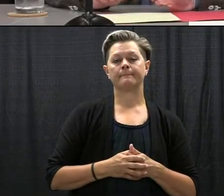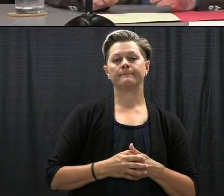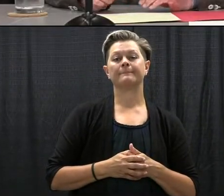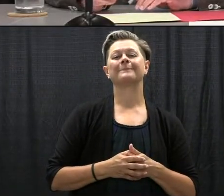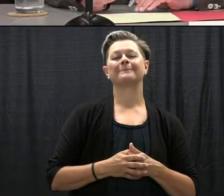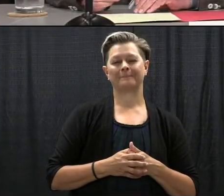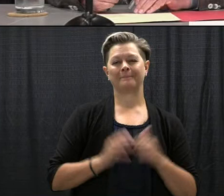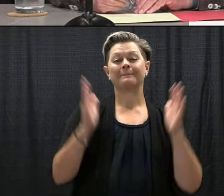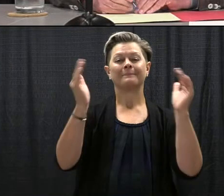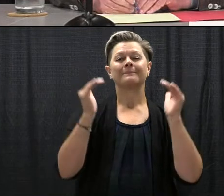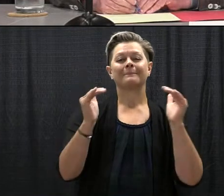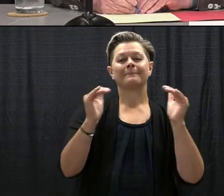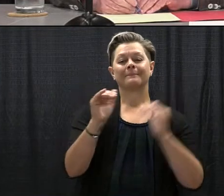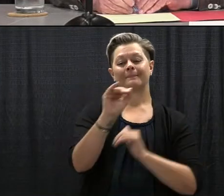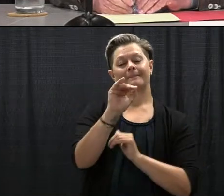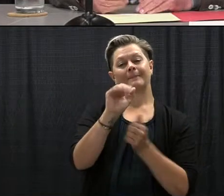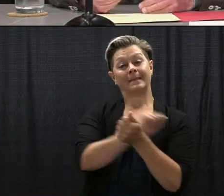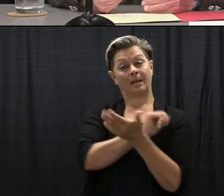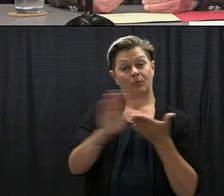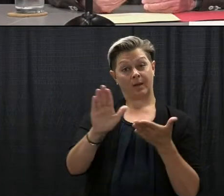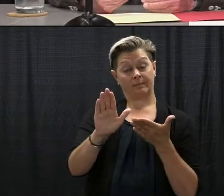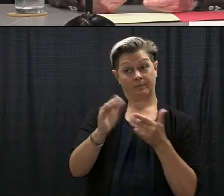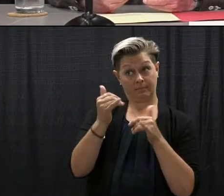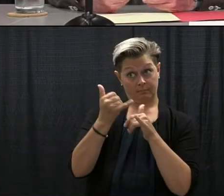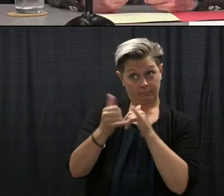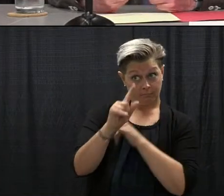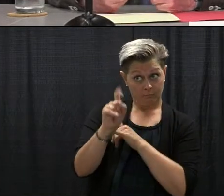Peter Jackson with the Telegram. Do you have a final question?